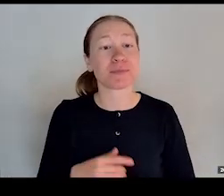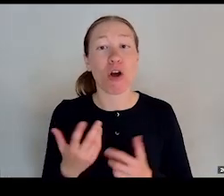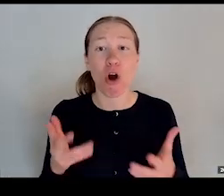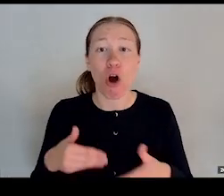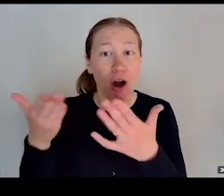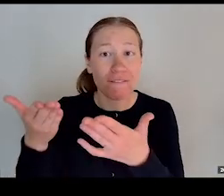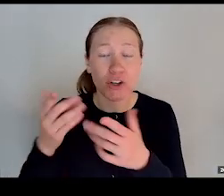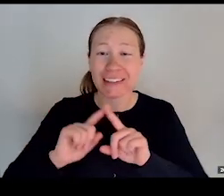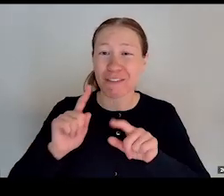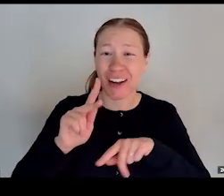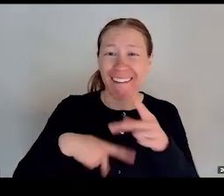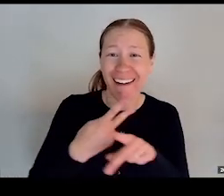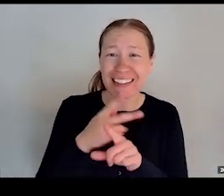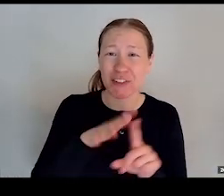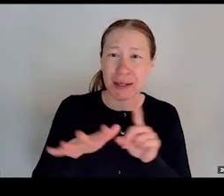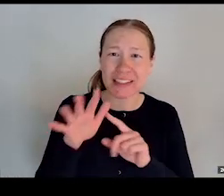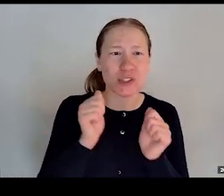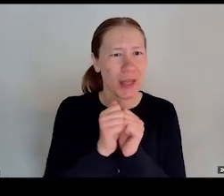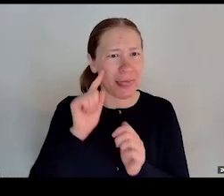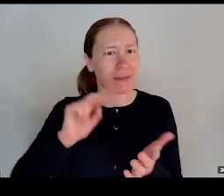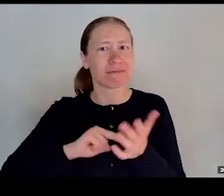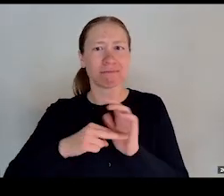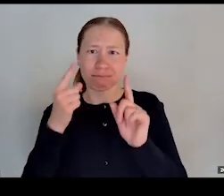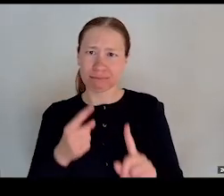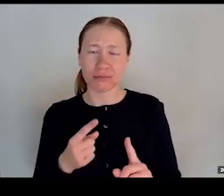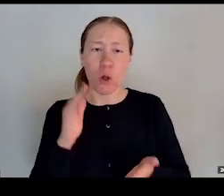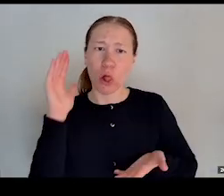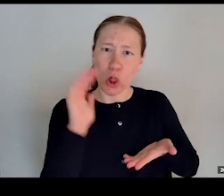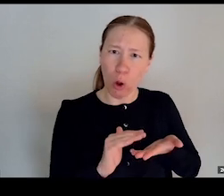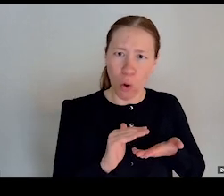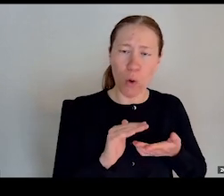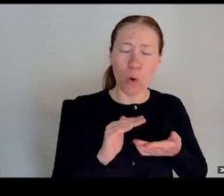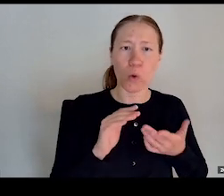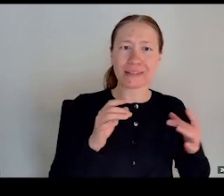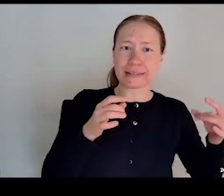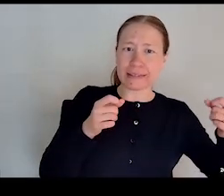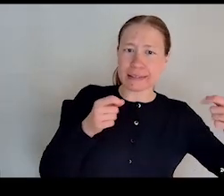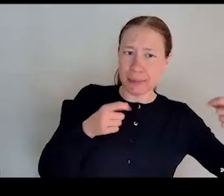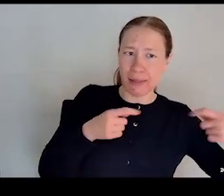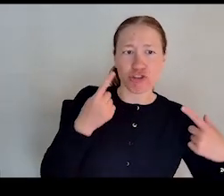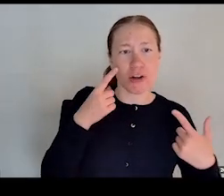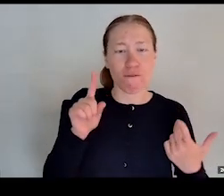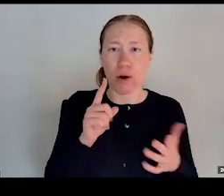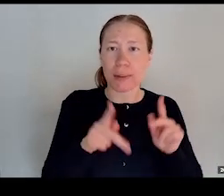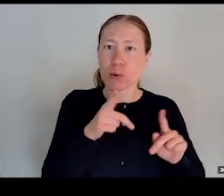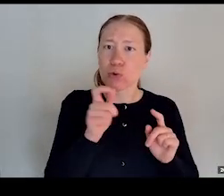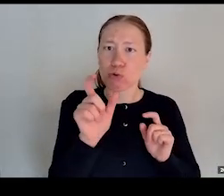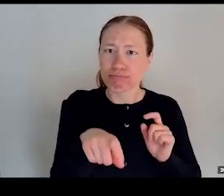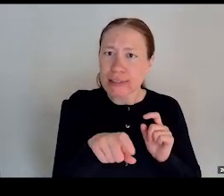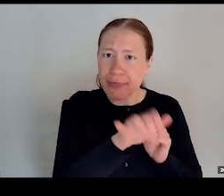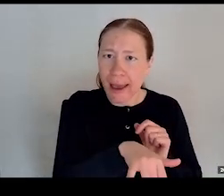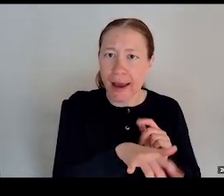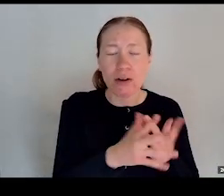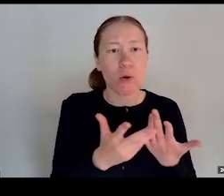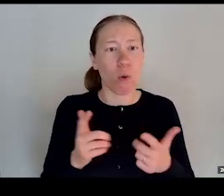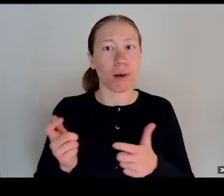types of spaces with intention. Can we have low stimulation and quiet areas for individuals who require that? Or